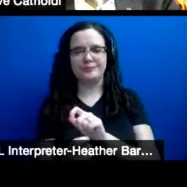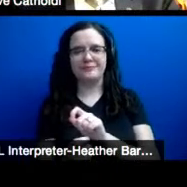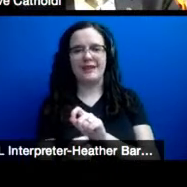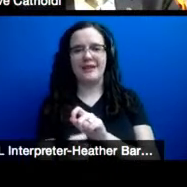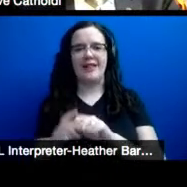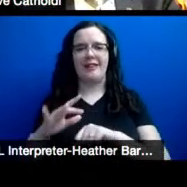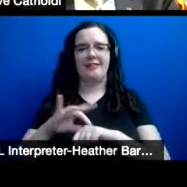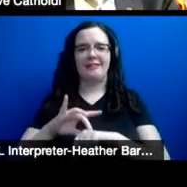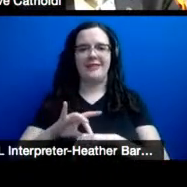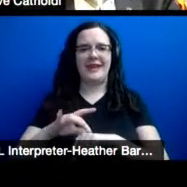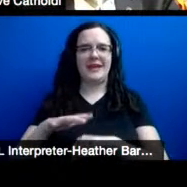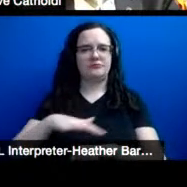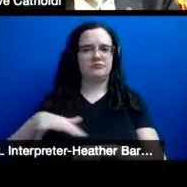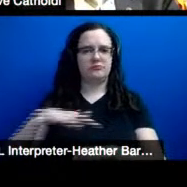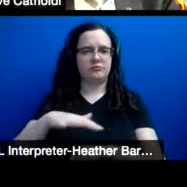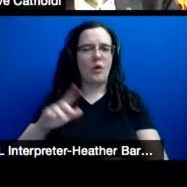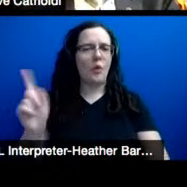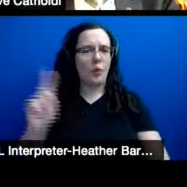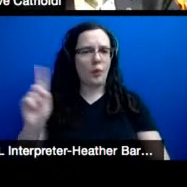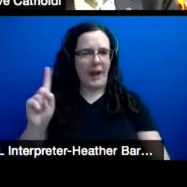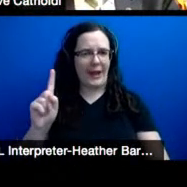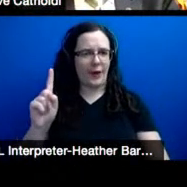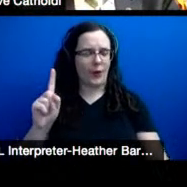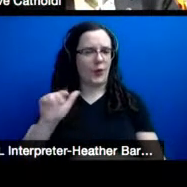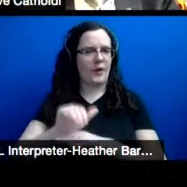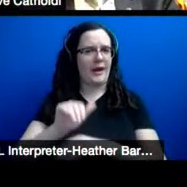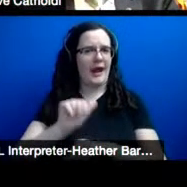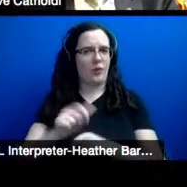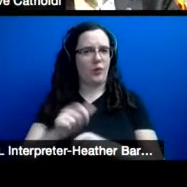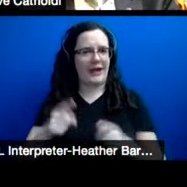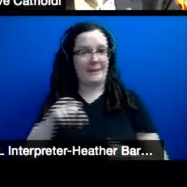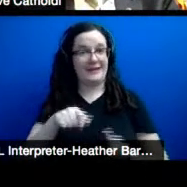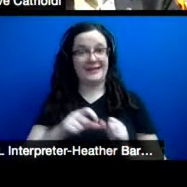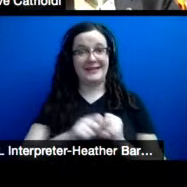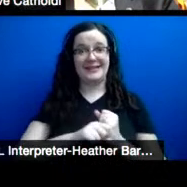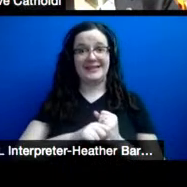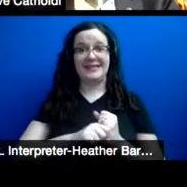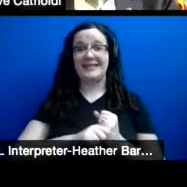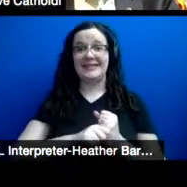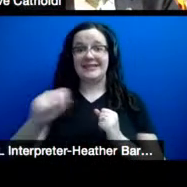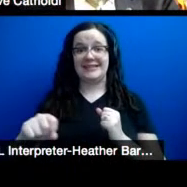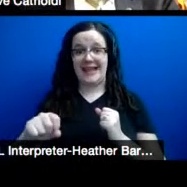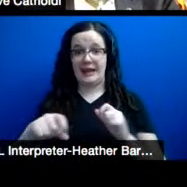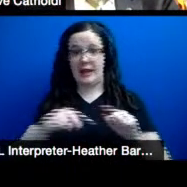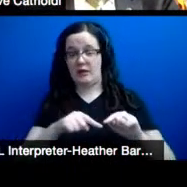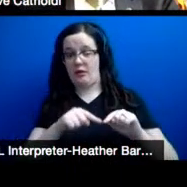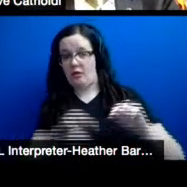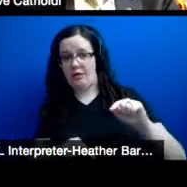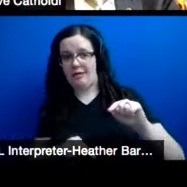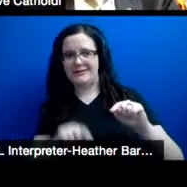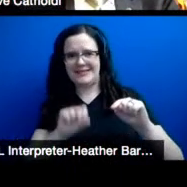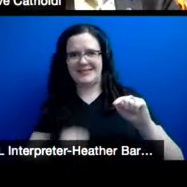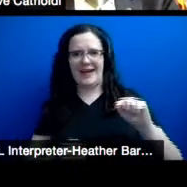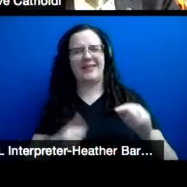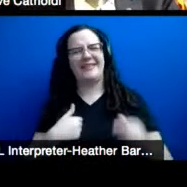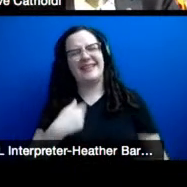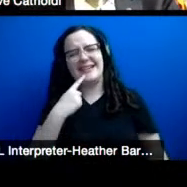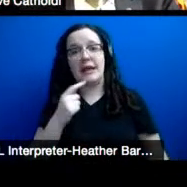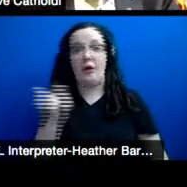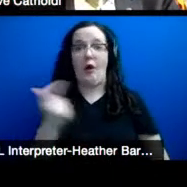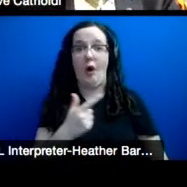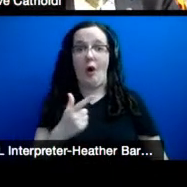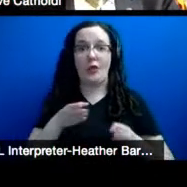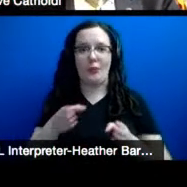geography of where the night work would go, extending it all the way south to, I say all the way south, two